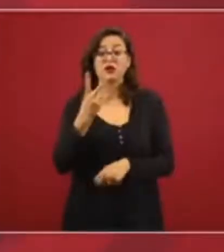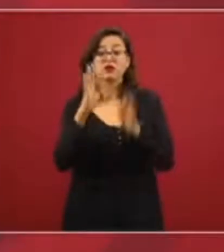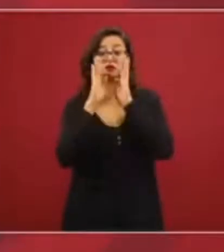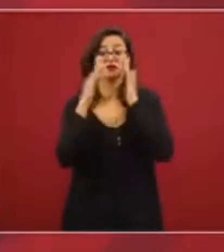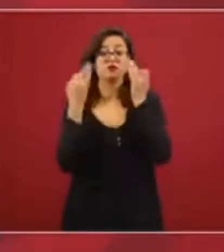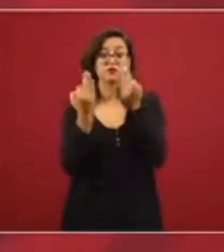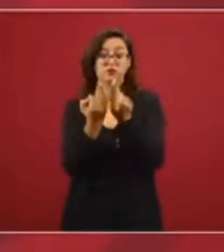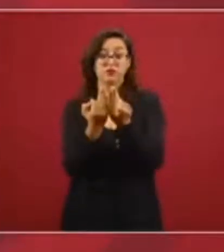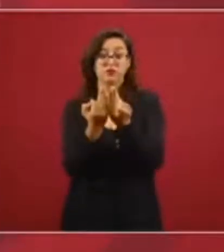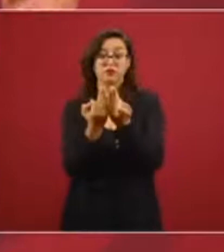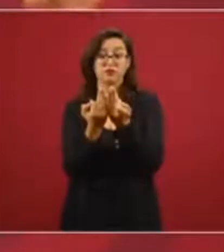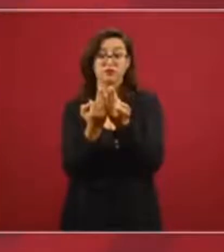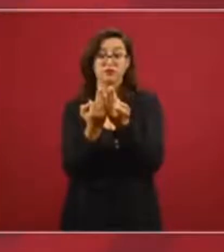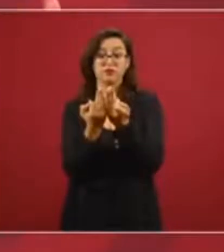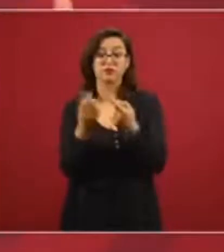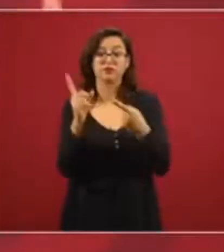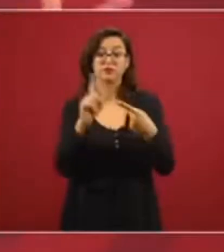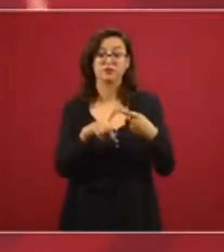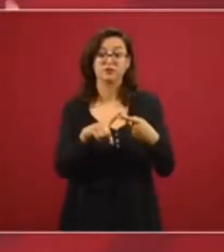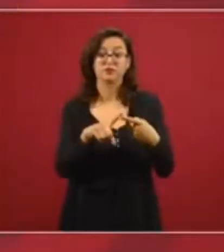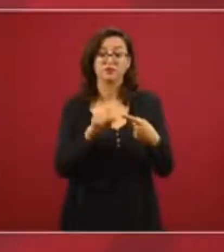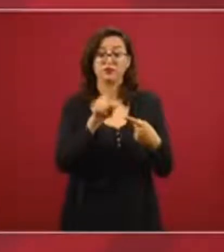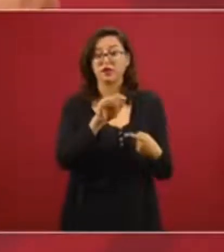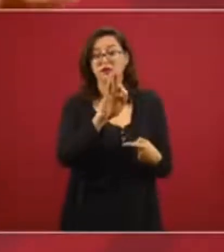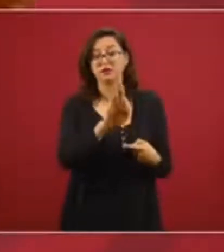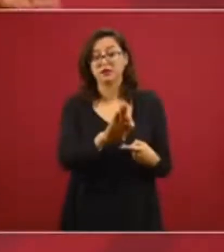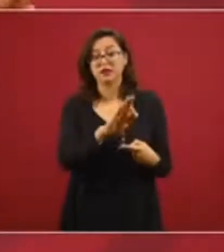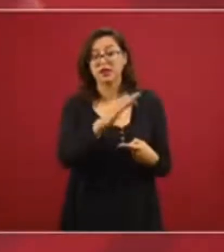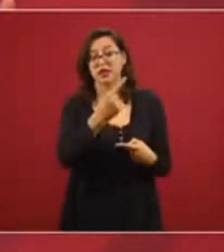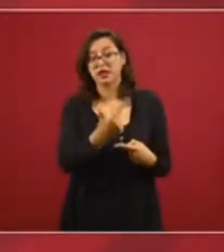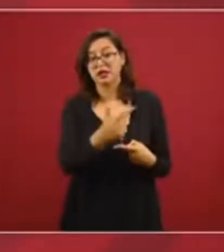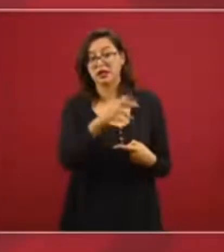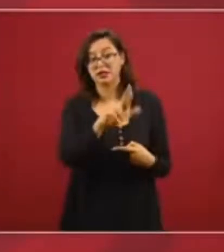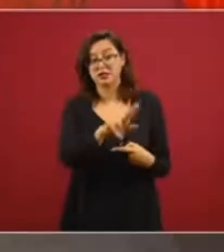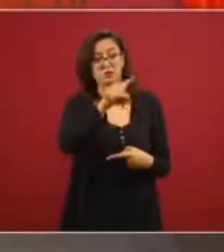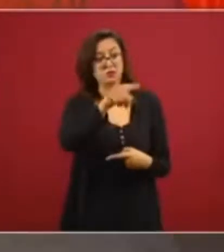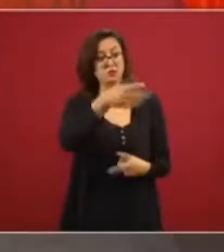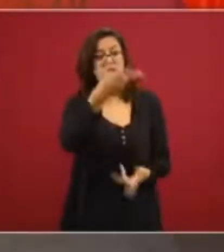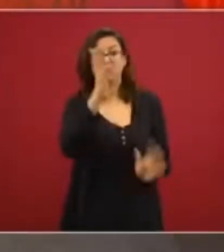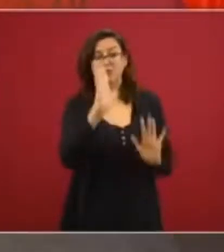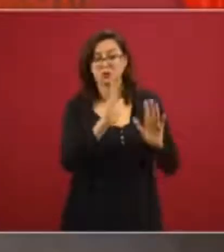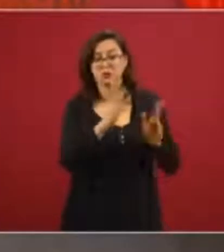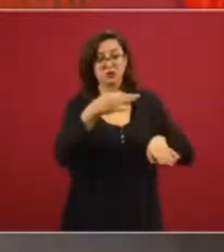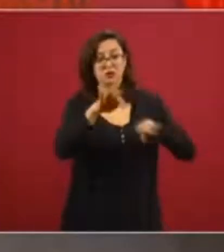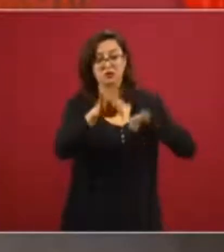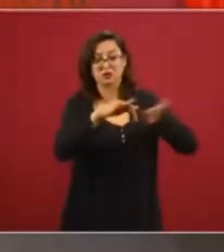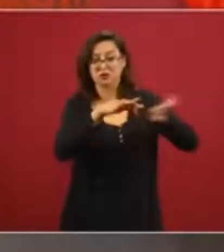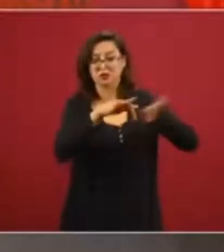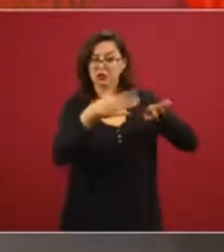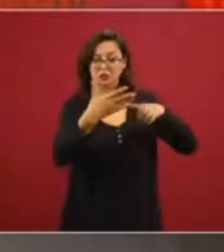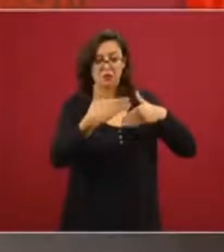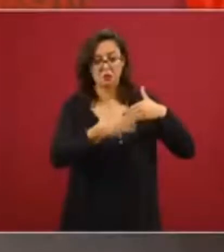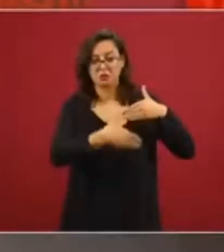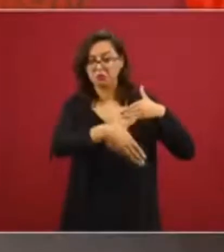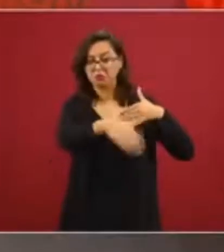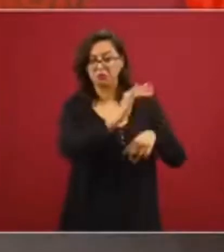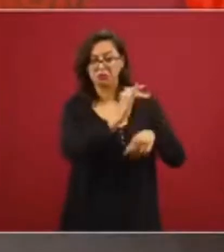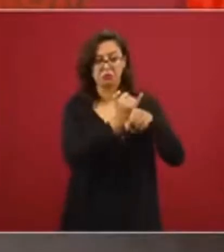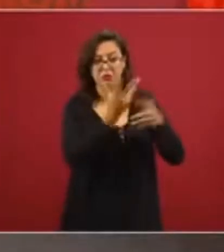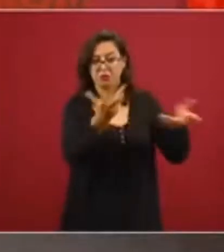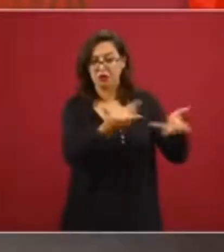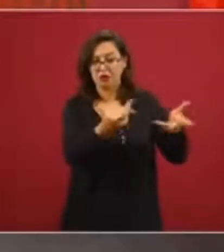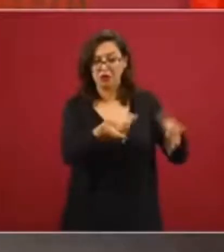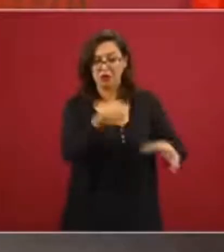2 days. La fiscalía hace su trabajo, los jueces hacen su trabajo, y